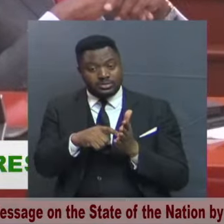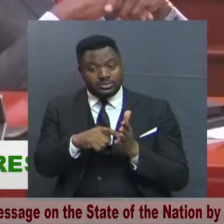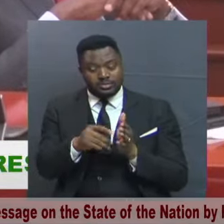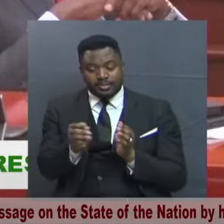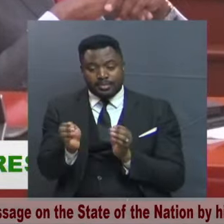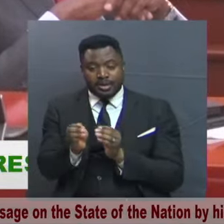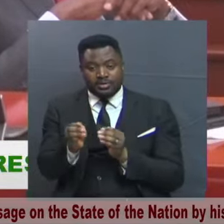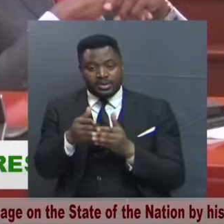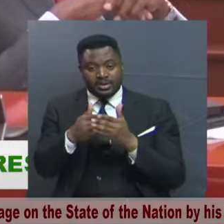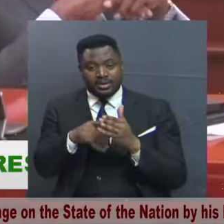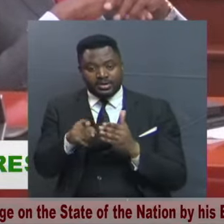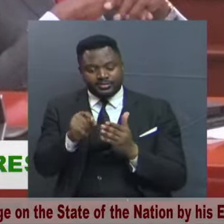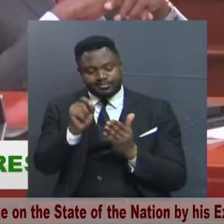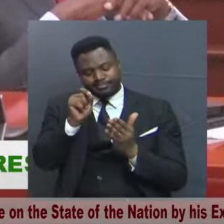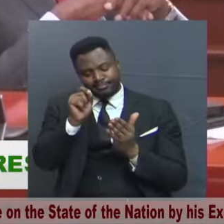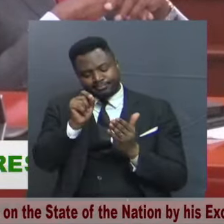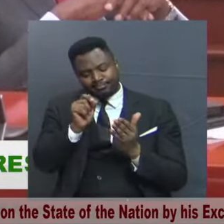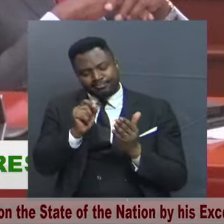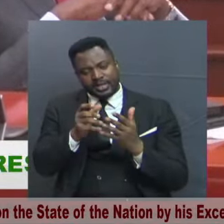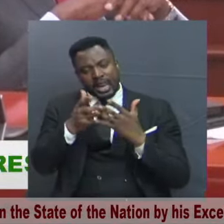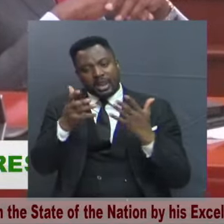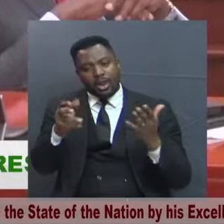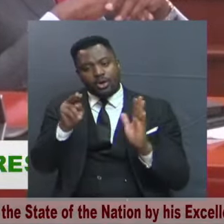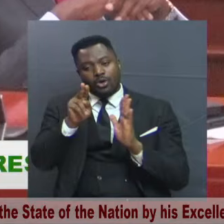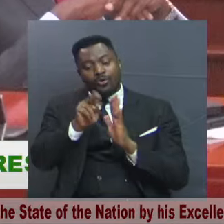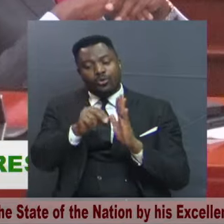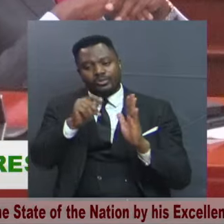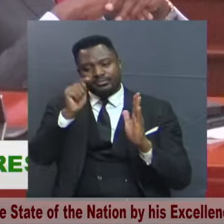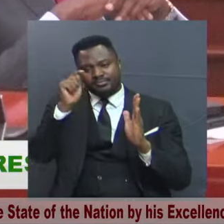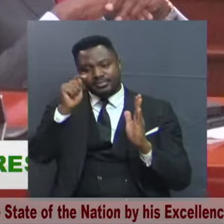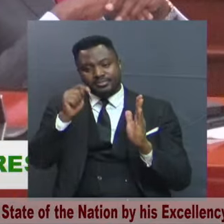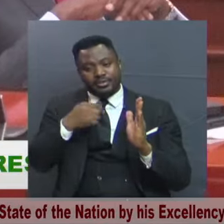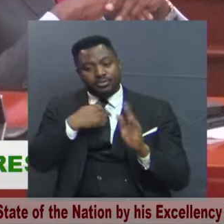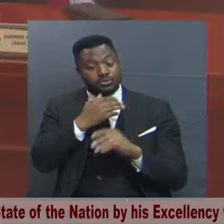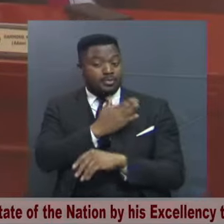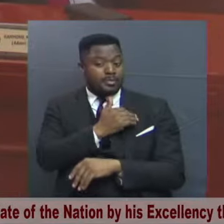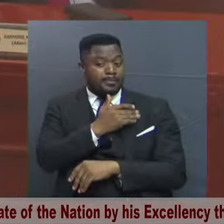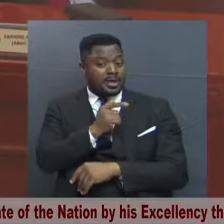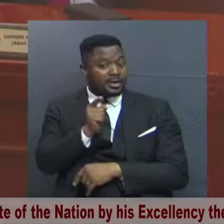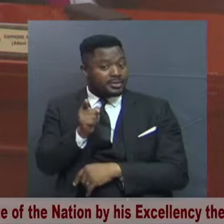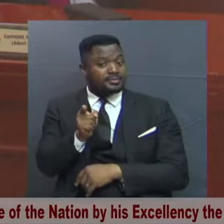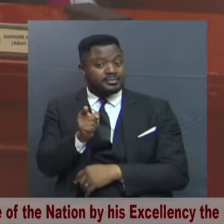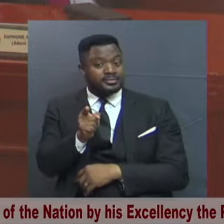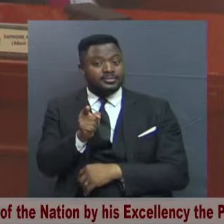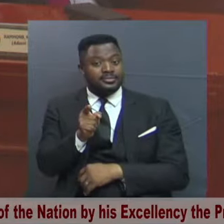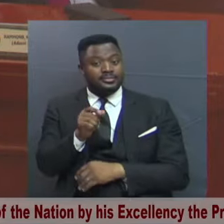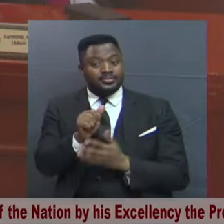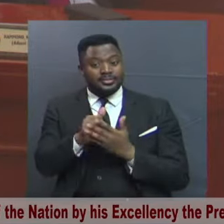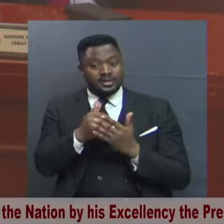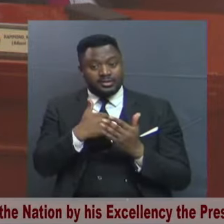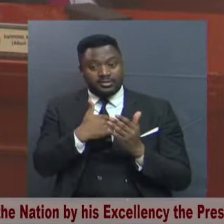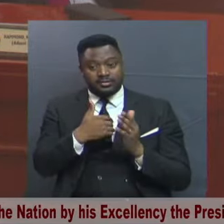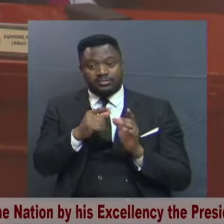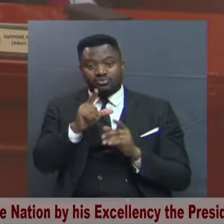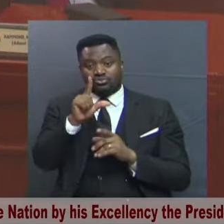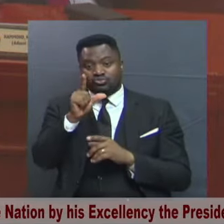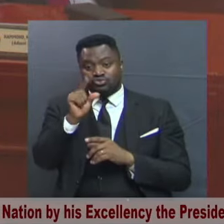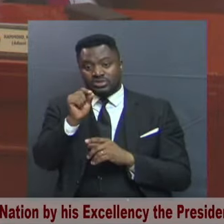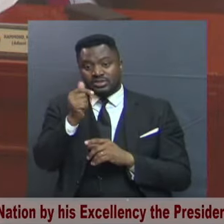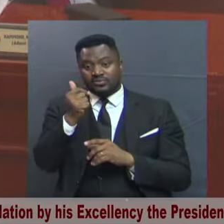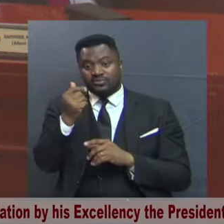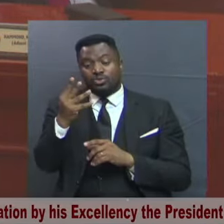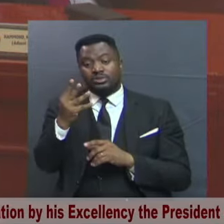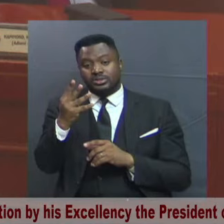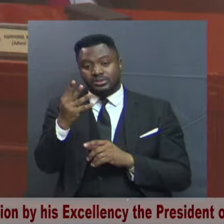minority leader was Jing down a lot of notes I need to remind him that I have with me the